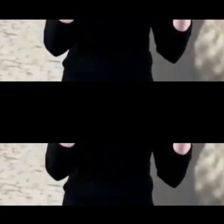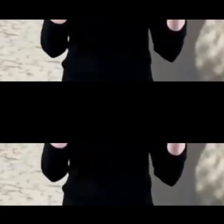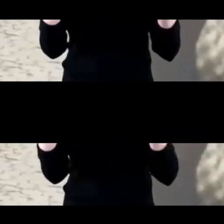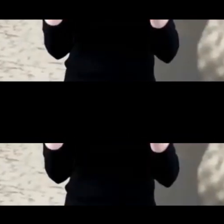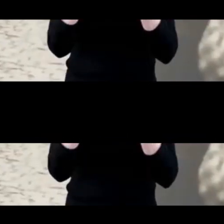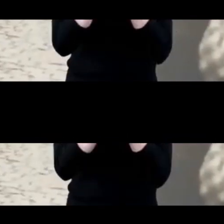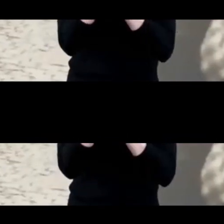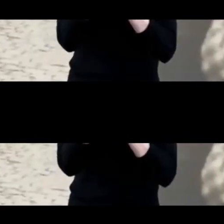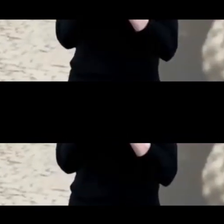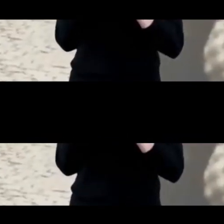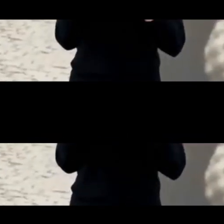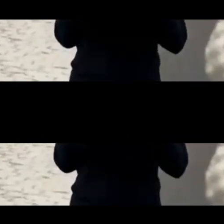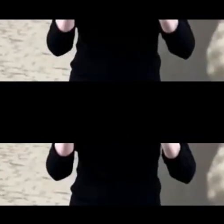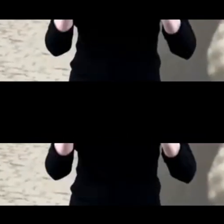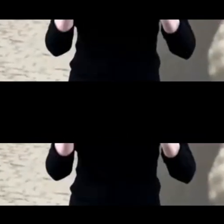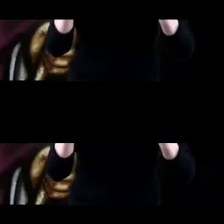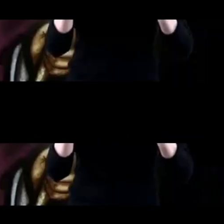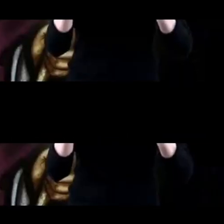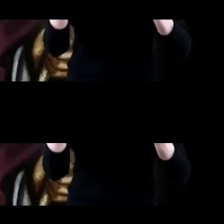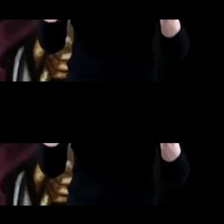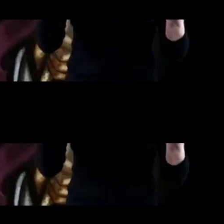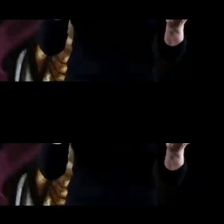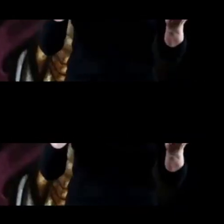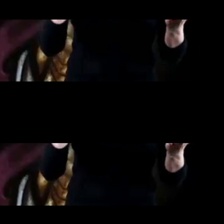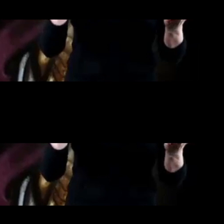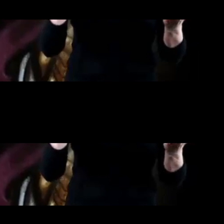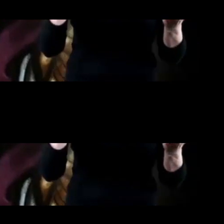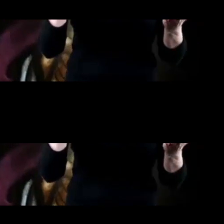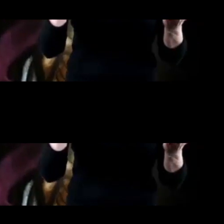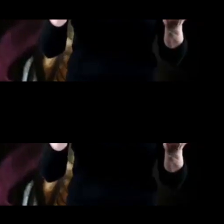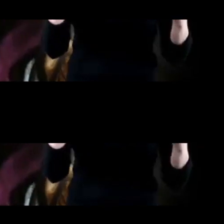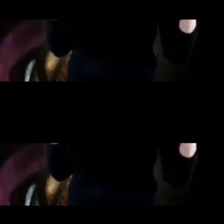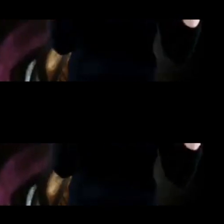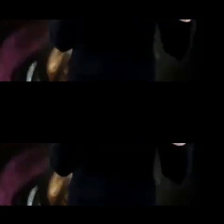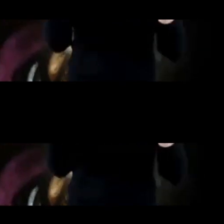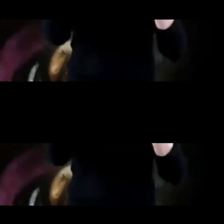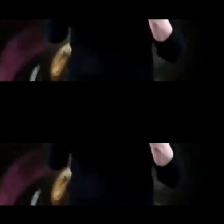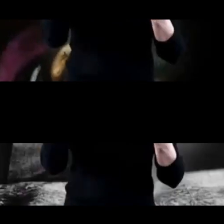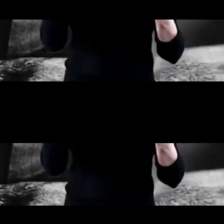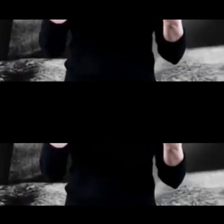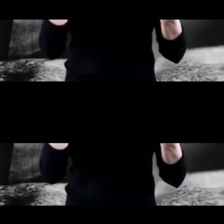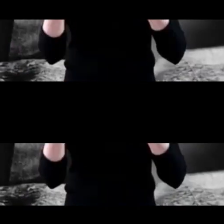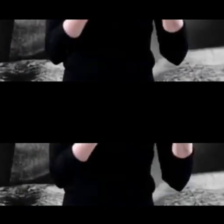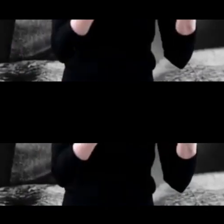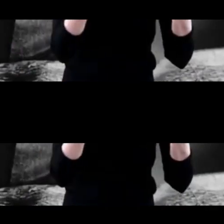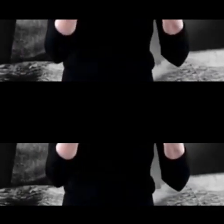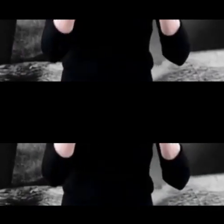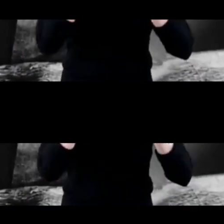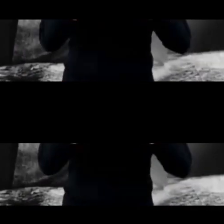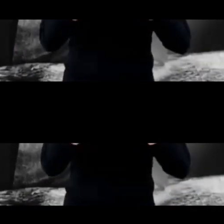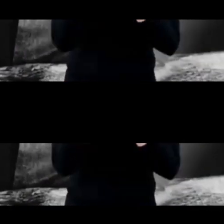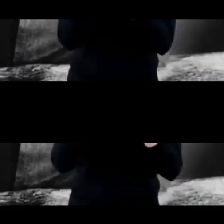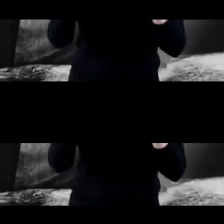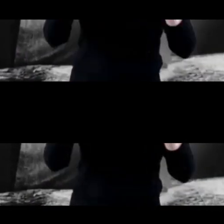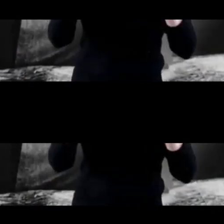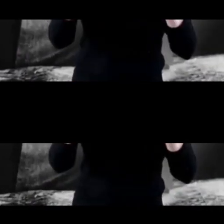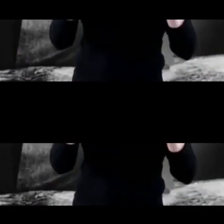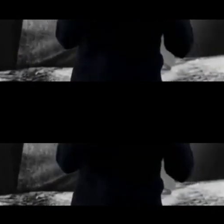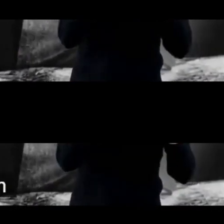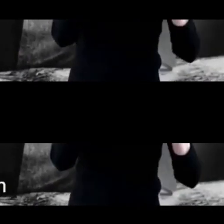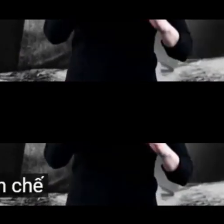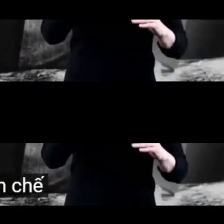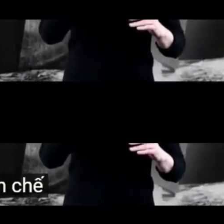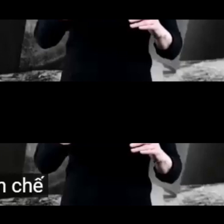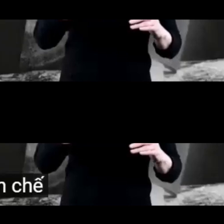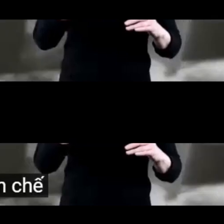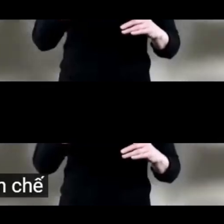arise because of cultural differences or religious friction, as well as battles fought in the defense of liberty against